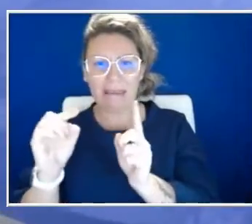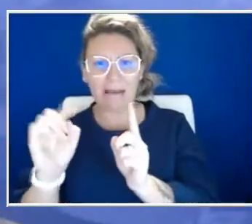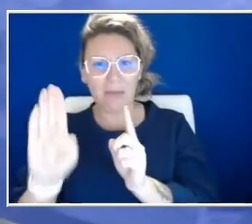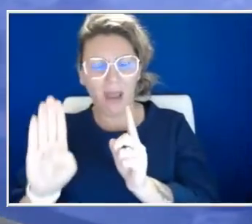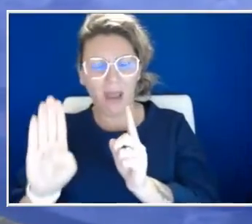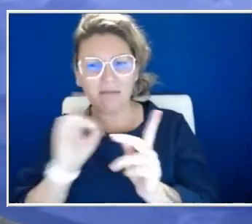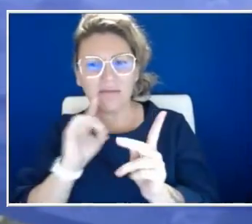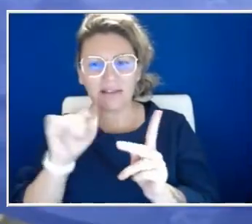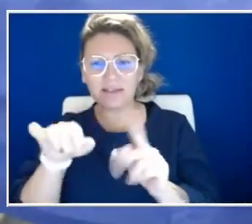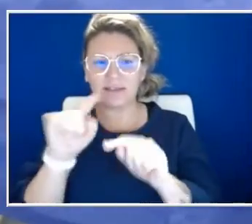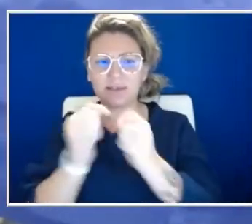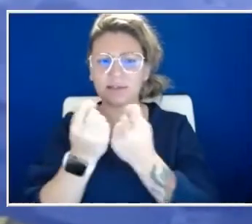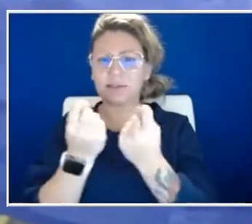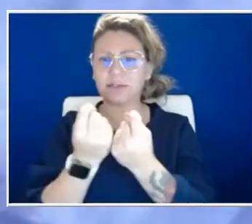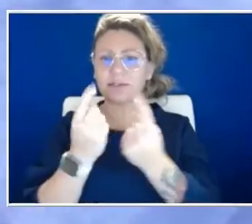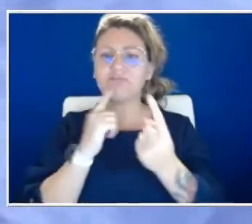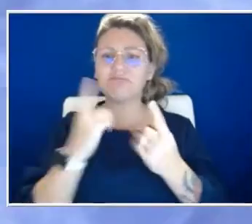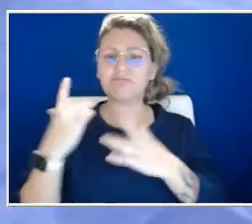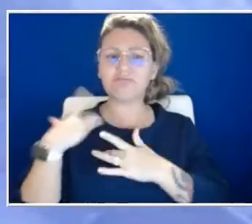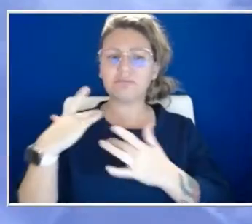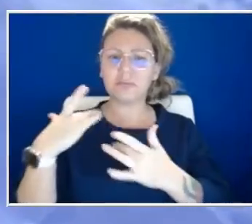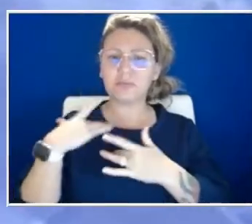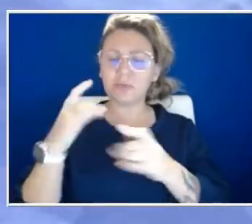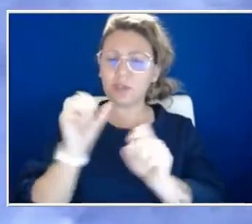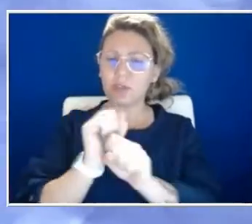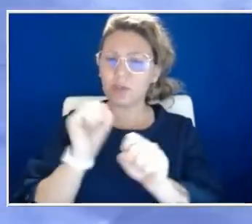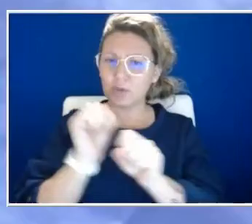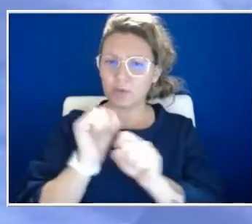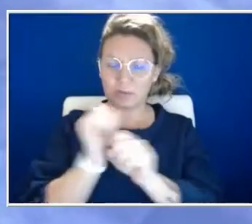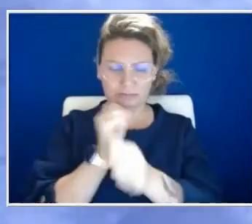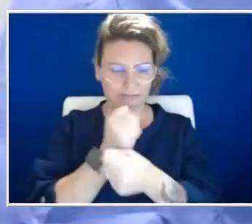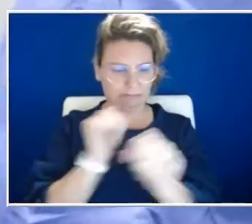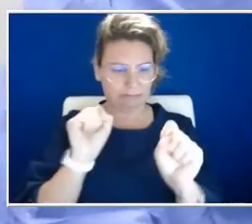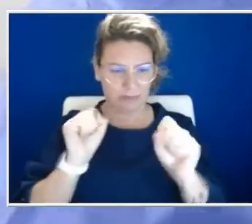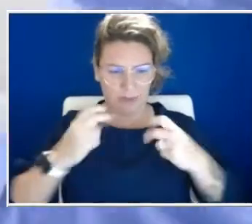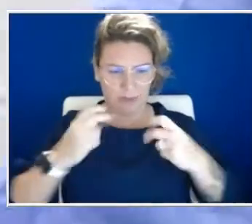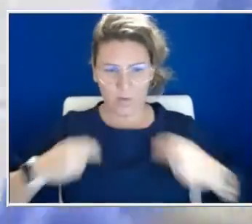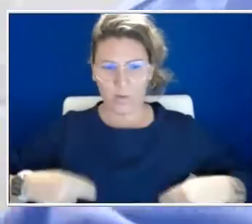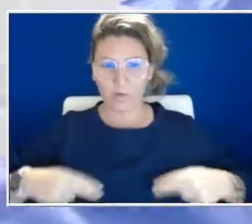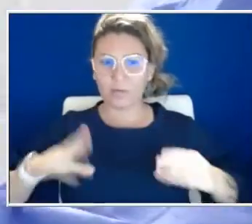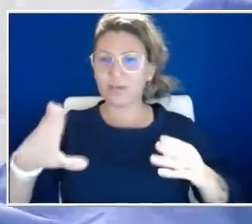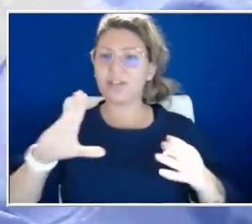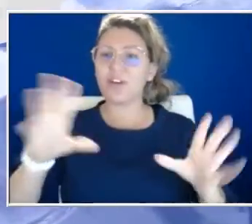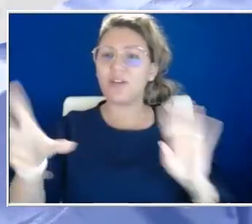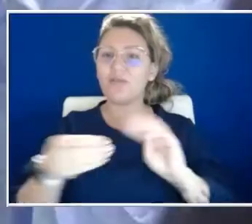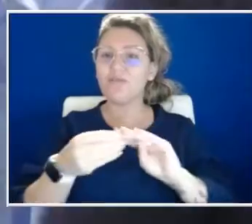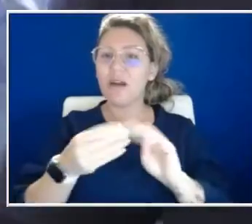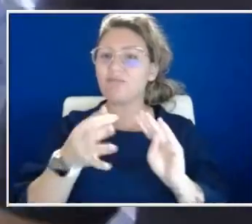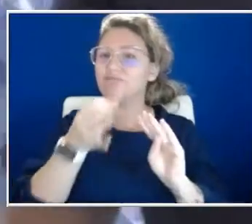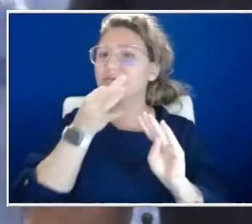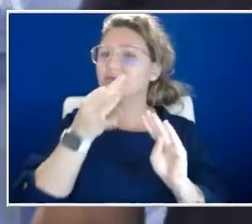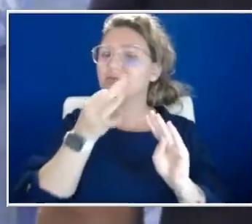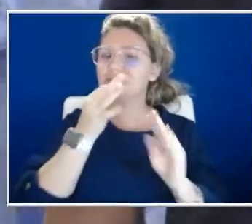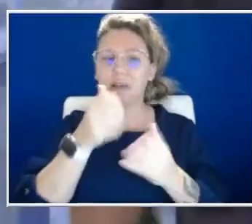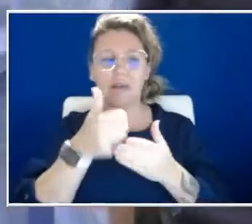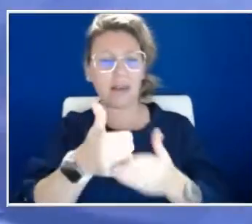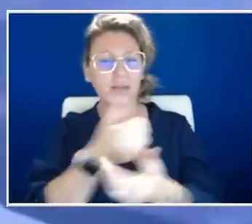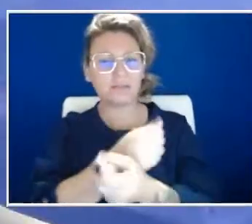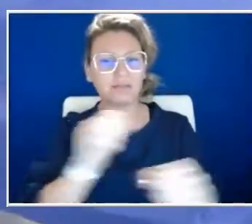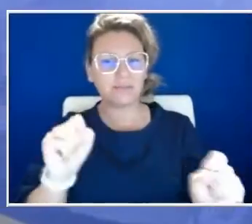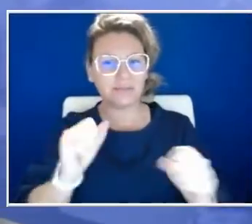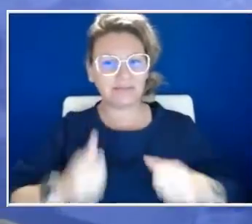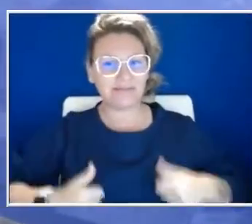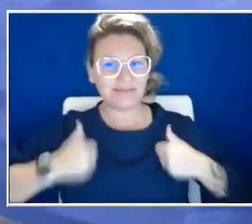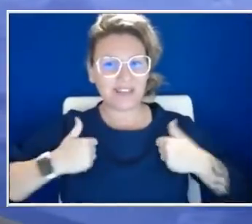who normally works to save the lives of humans, is using their combined expertise to help save the life of Curtis. All right, if everybody's ready, we're ready.